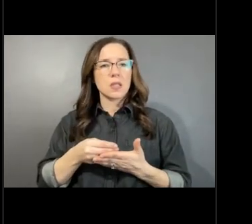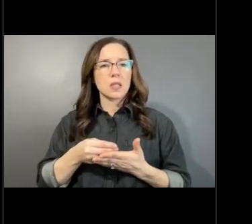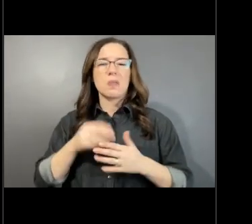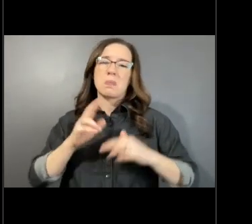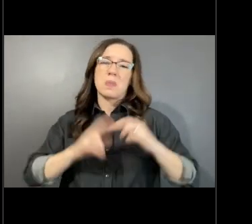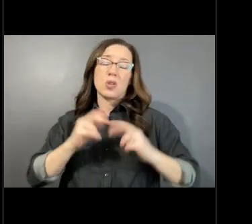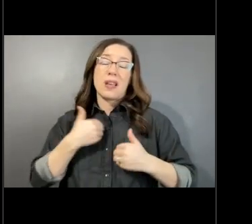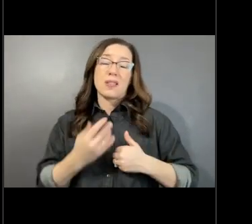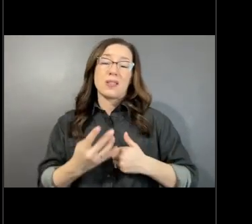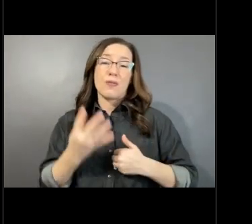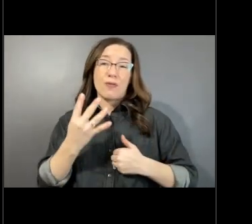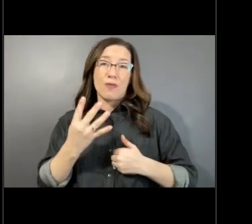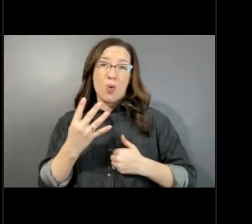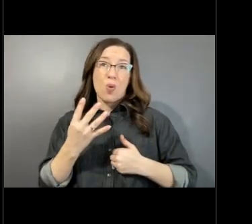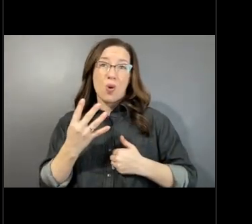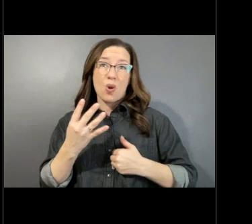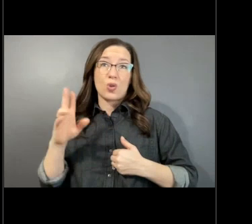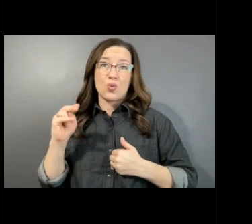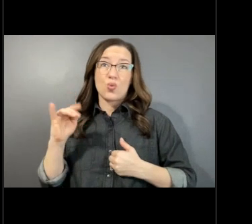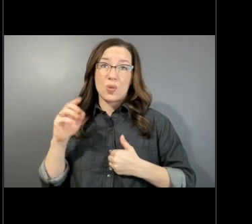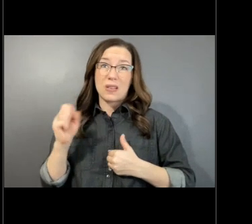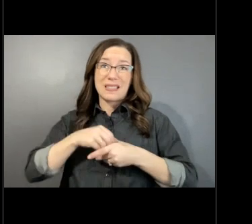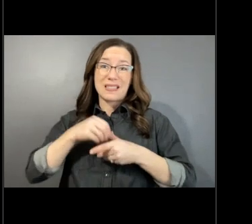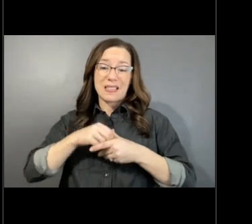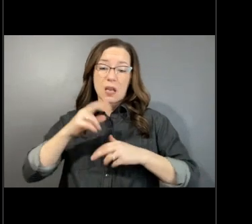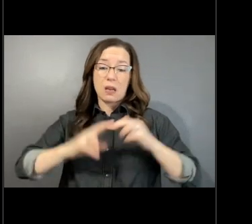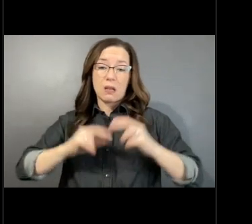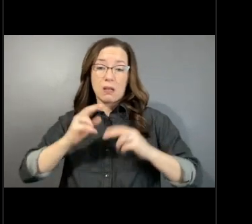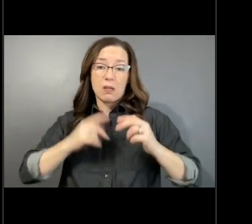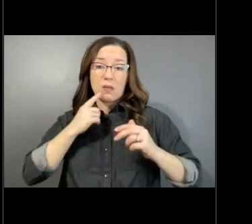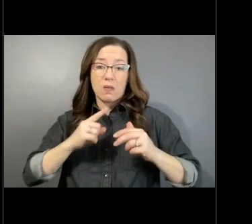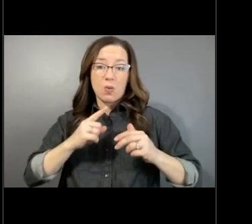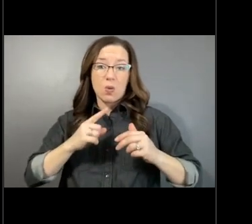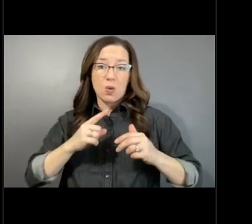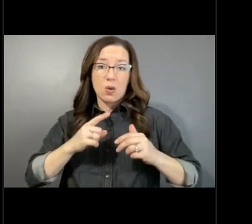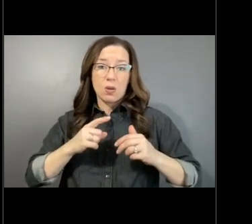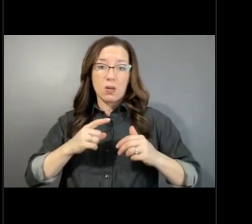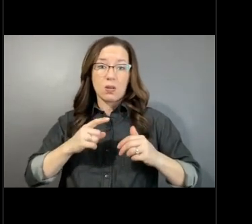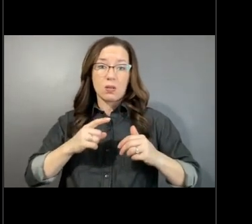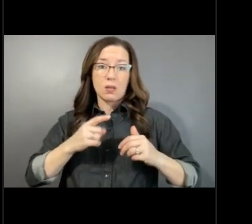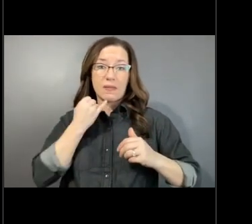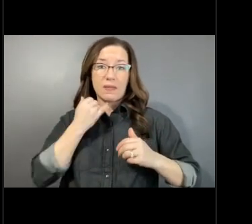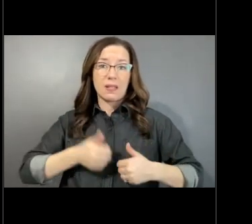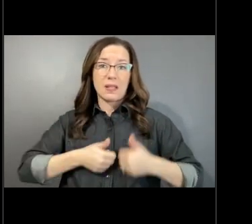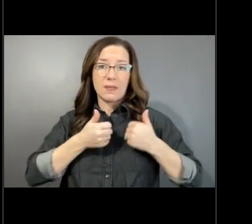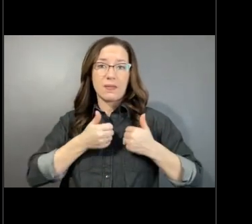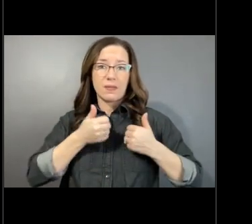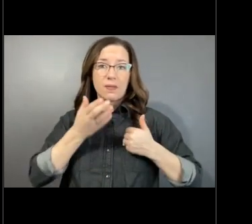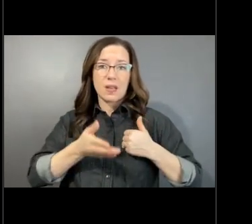more covered dwelling units built for first occupancy after March 13, 1991.